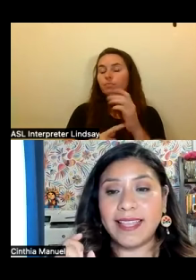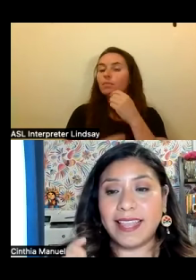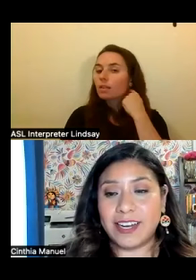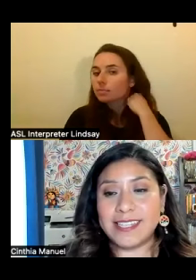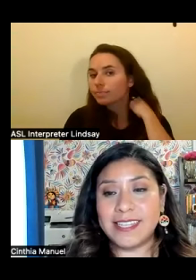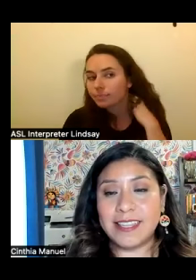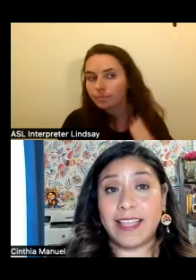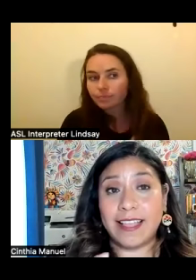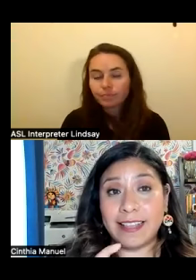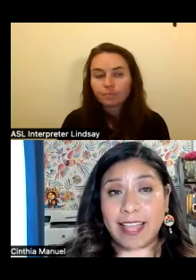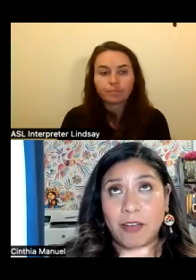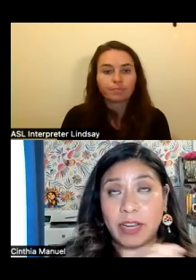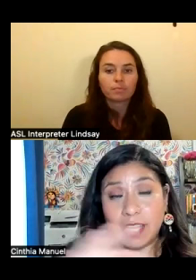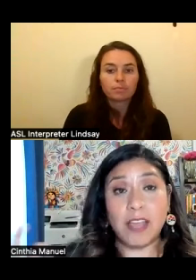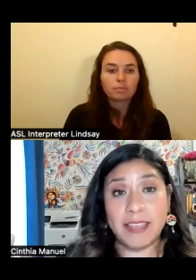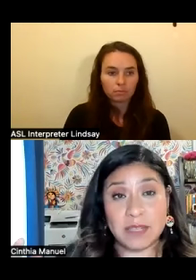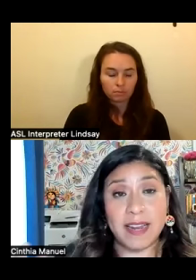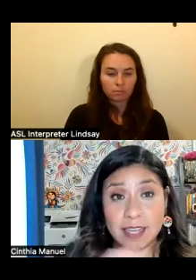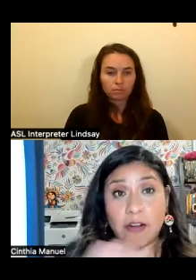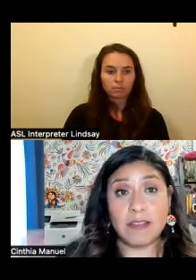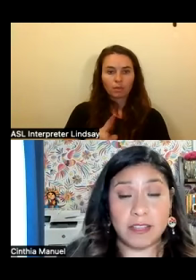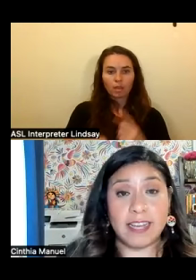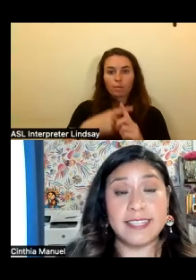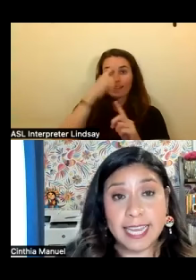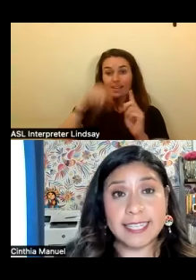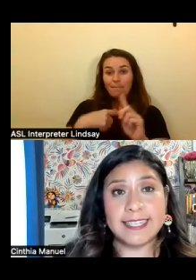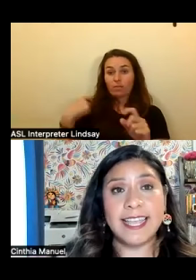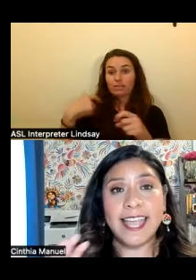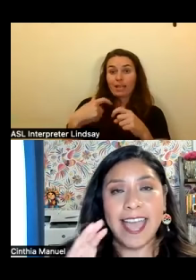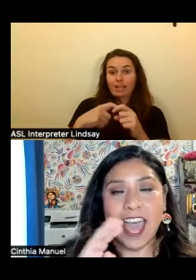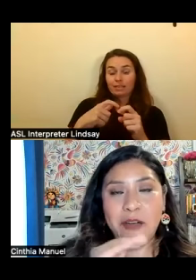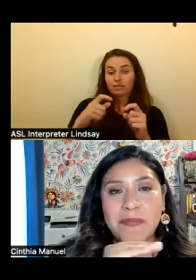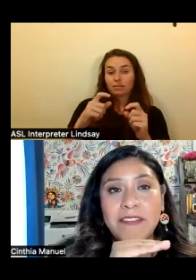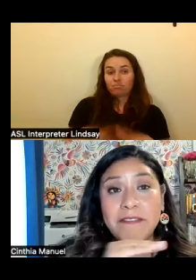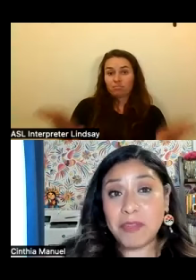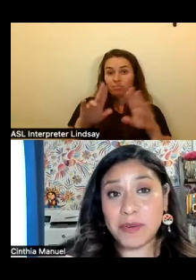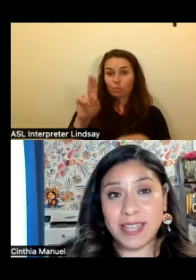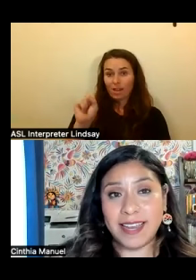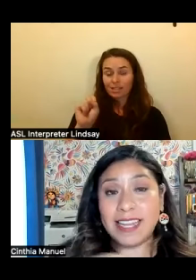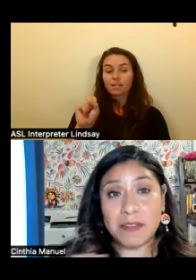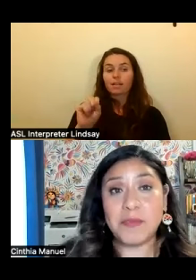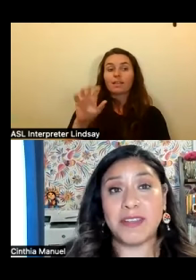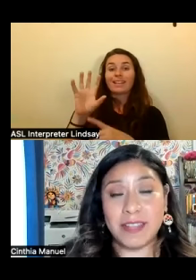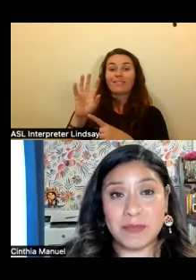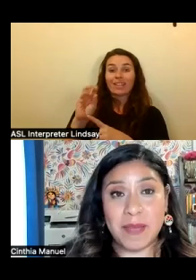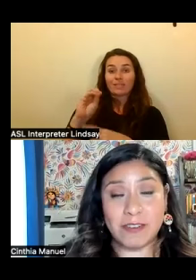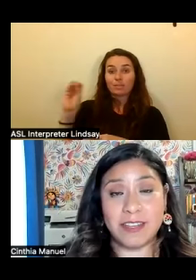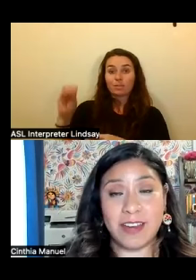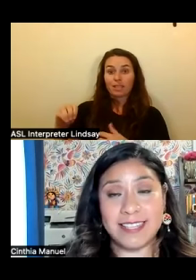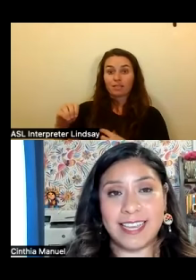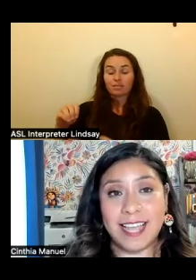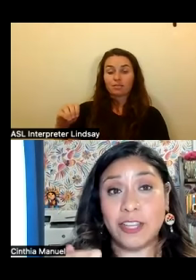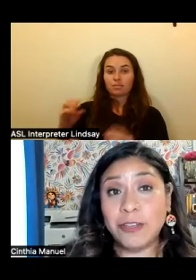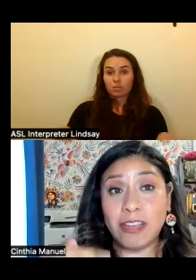that there is when you think about Hispanics across the United States, 50%, at least 50% of the Hispanics across the